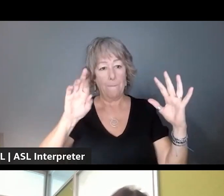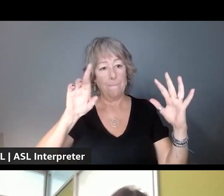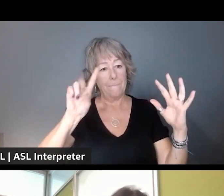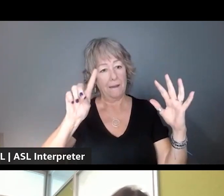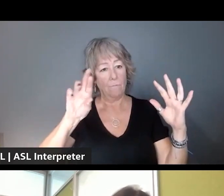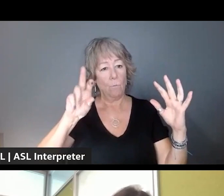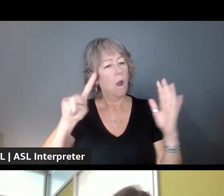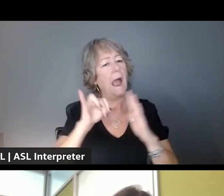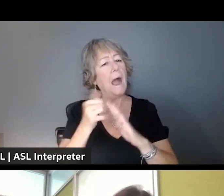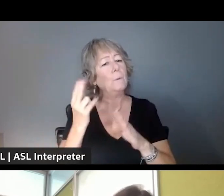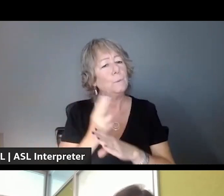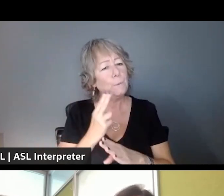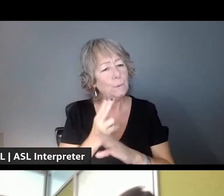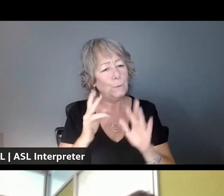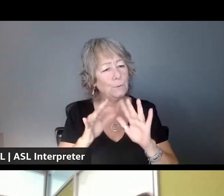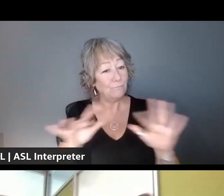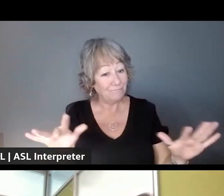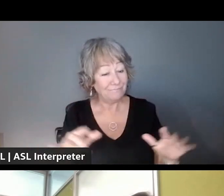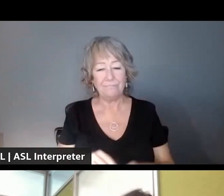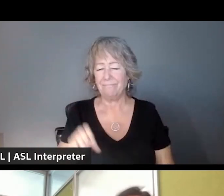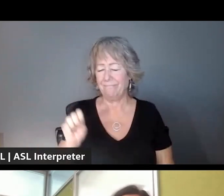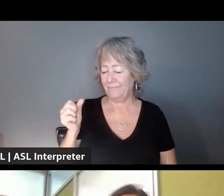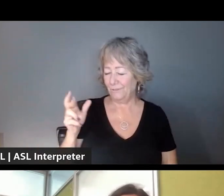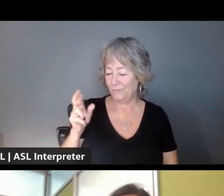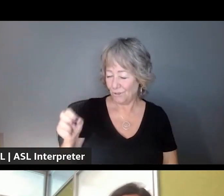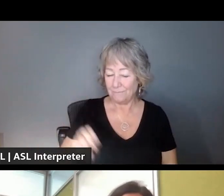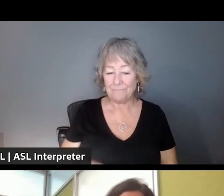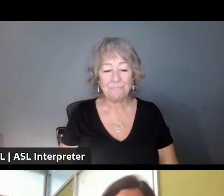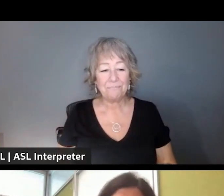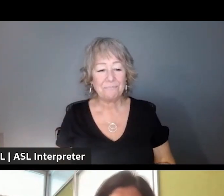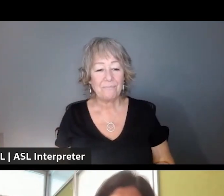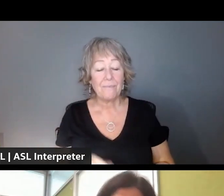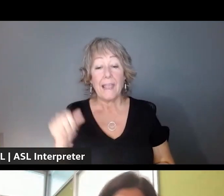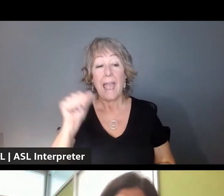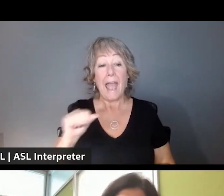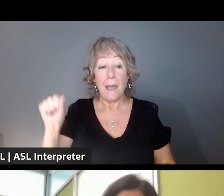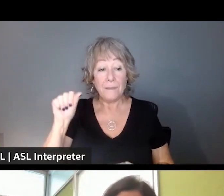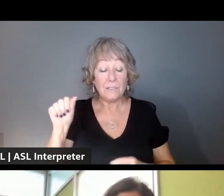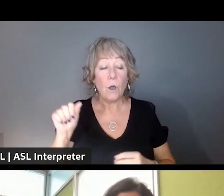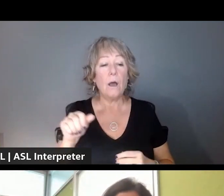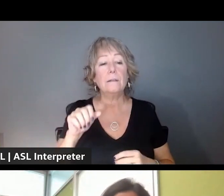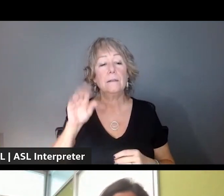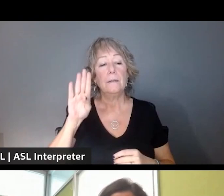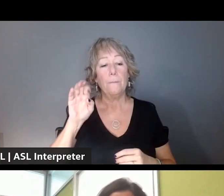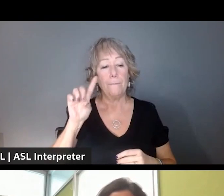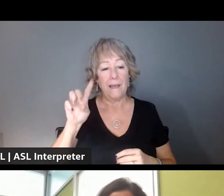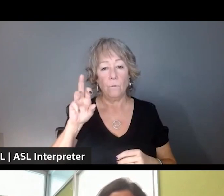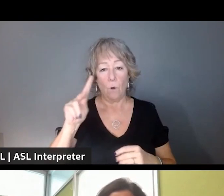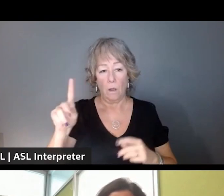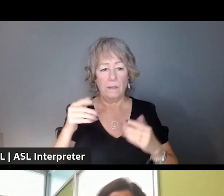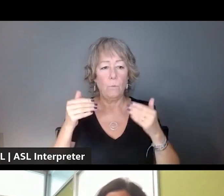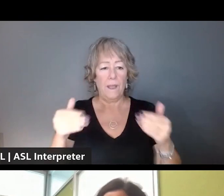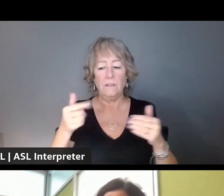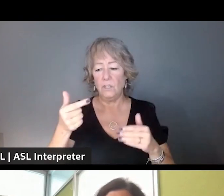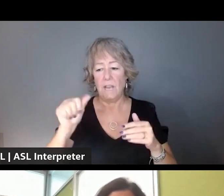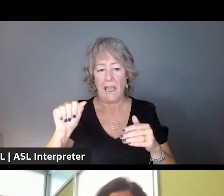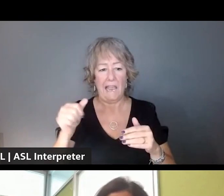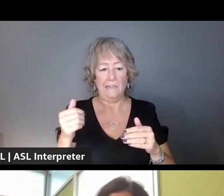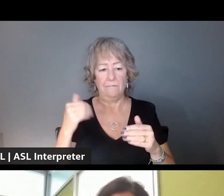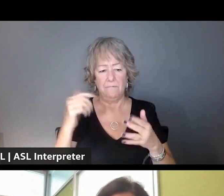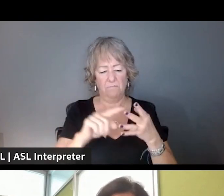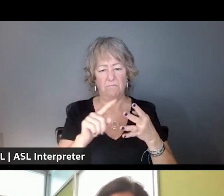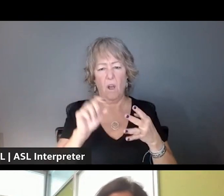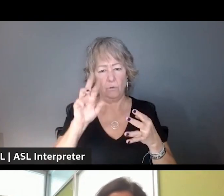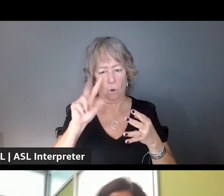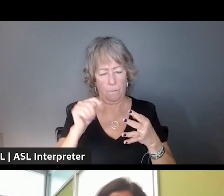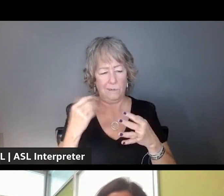Bedrock, things around that? So Amazon Bedrock, it recently went GA end of September. It's a fully managed